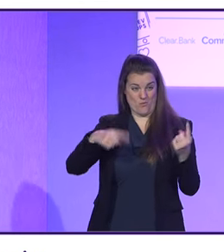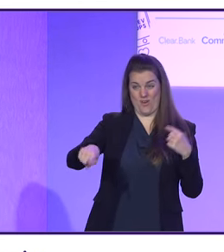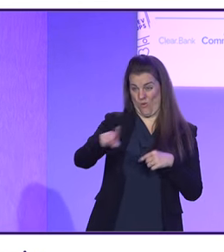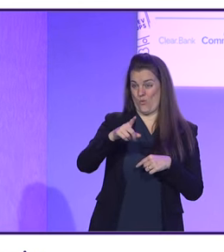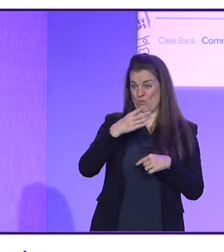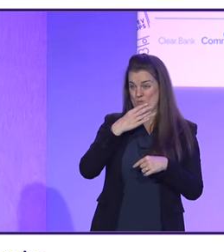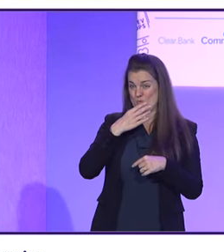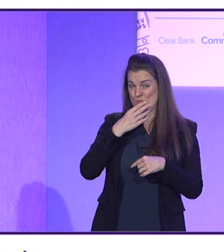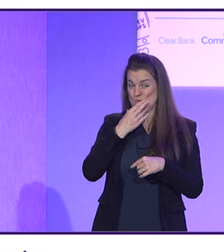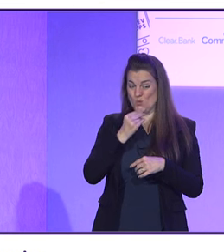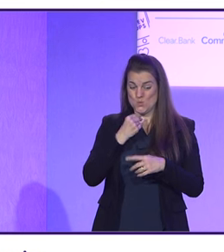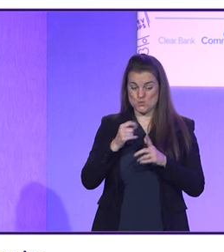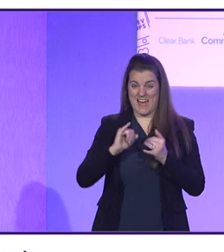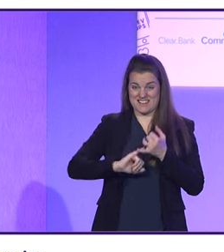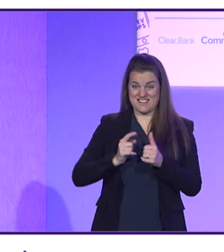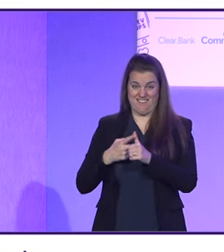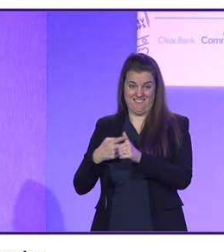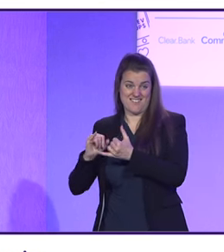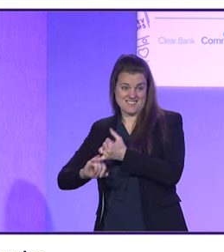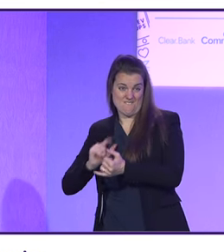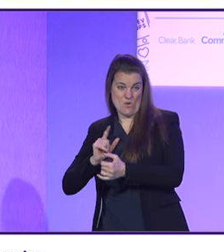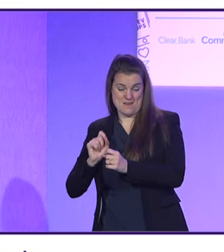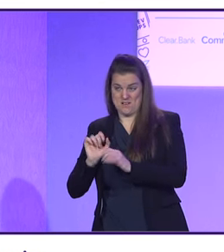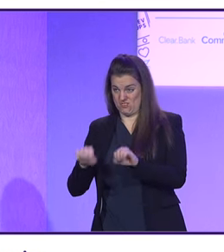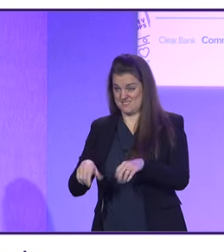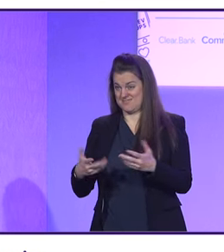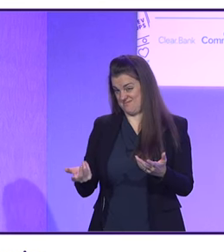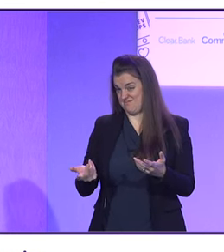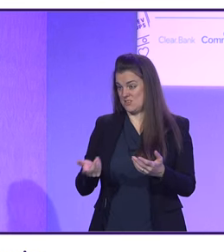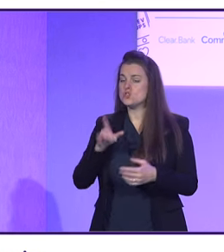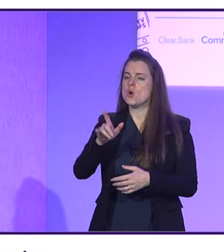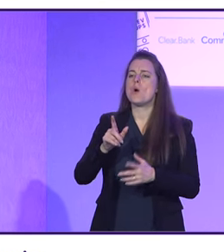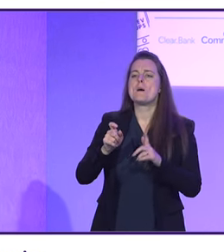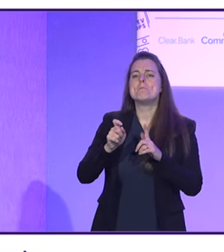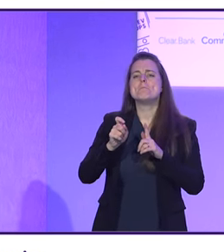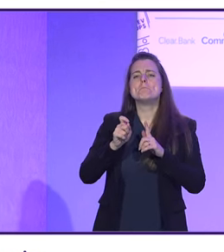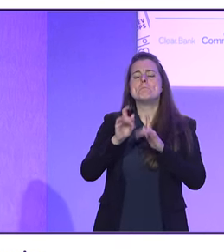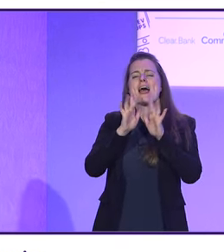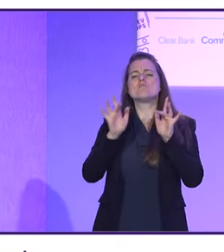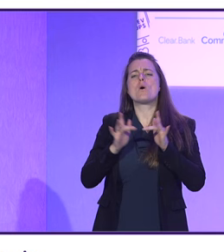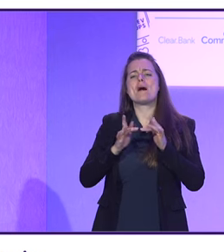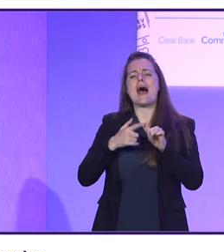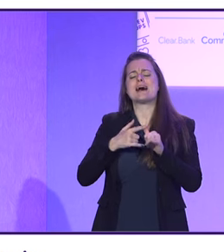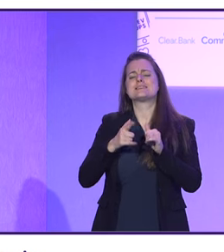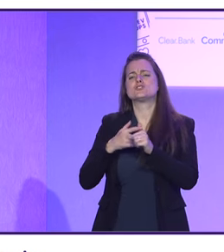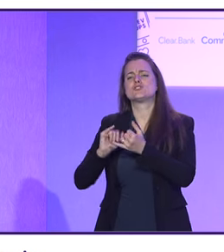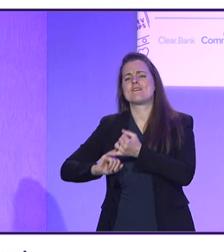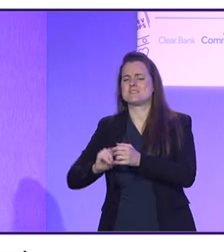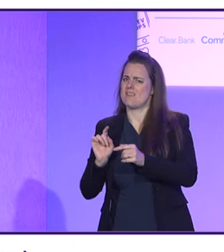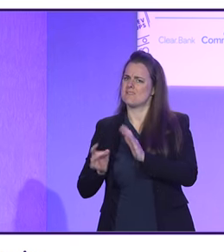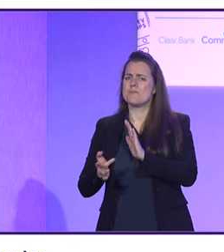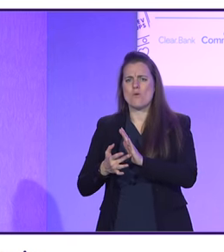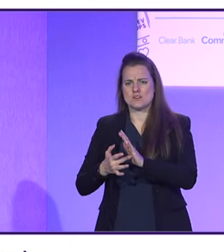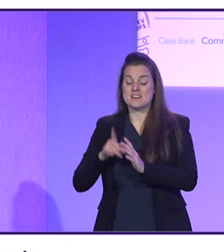capabilities, which is email today. So platform as a service is important to talk about. And I'm deeming this first generation